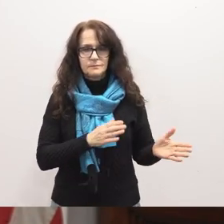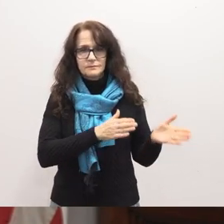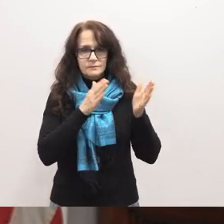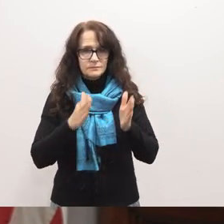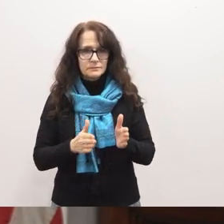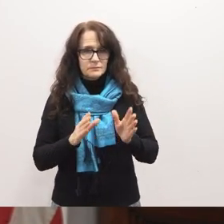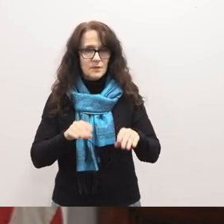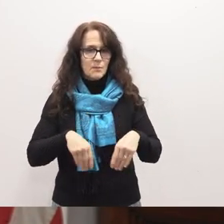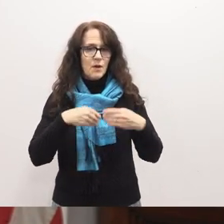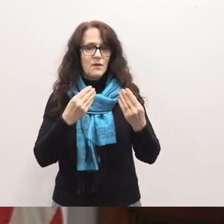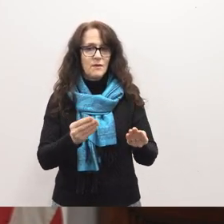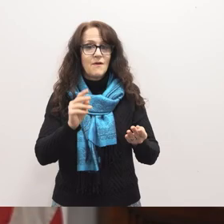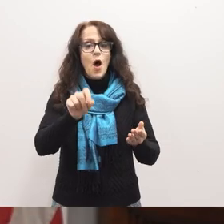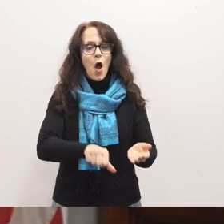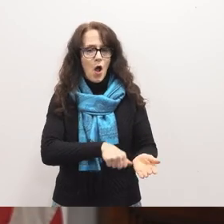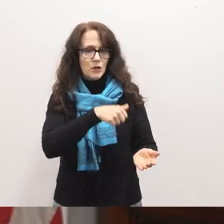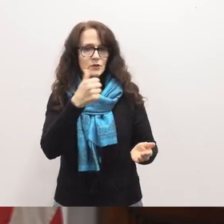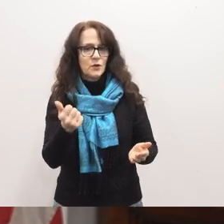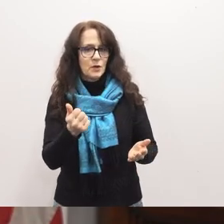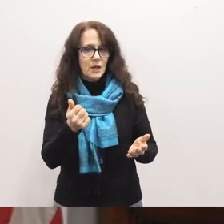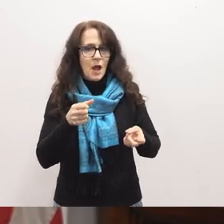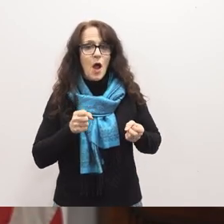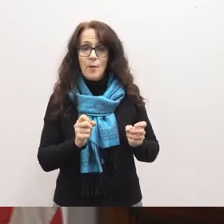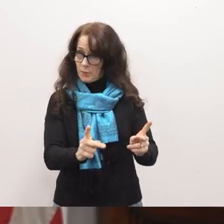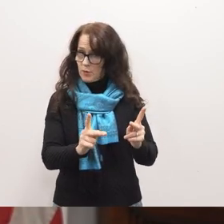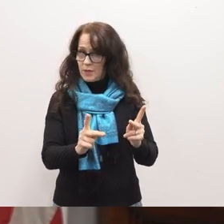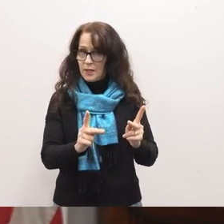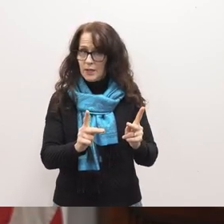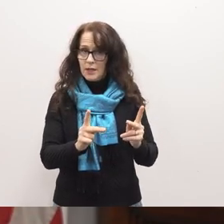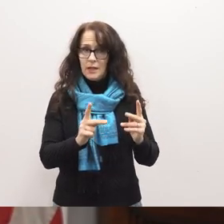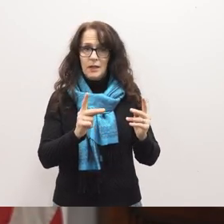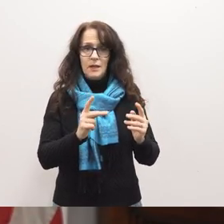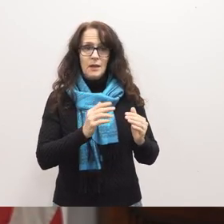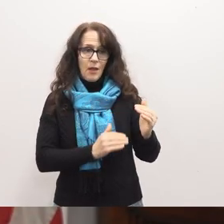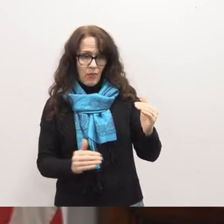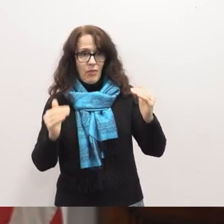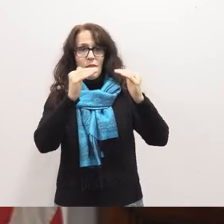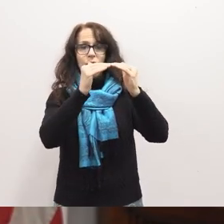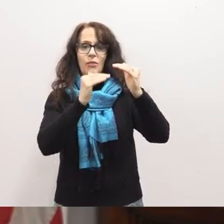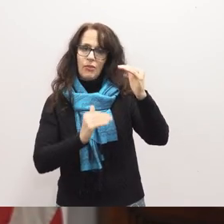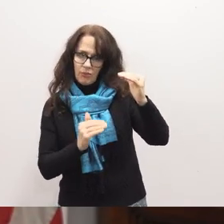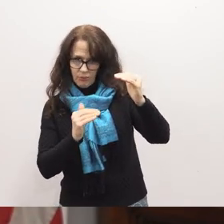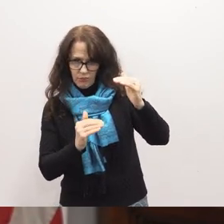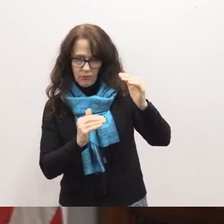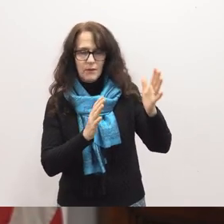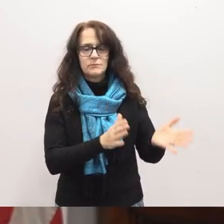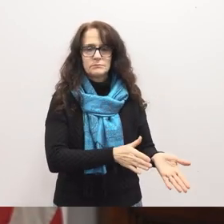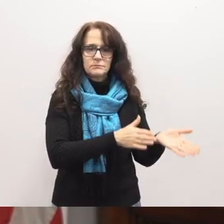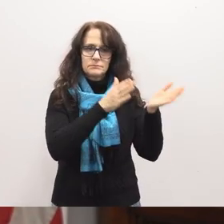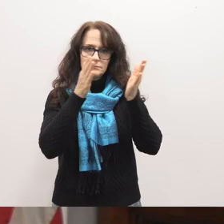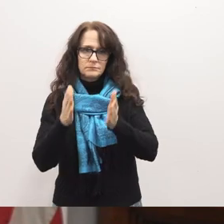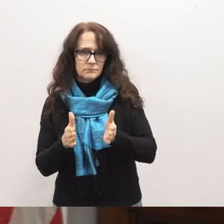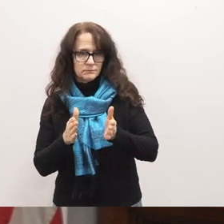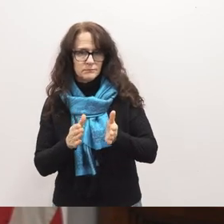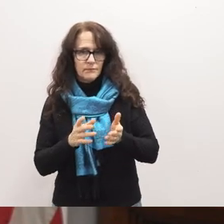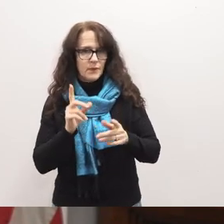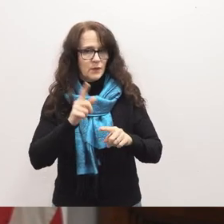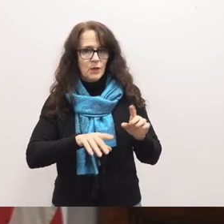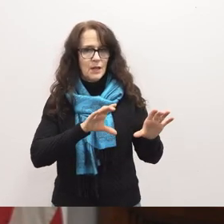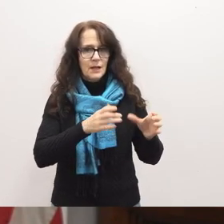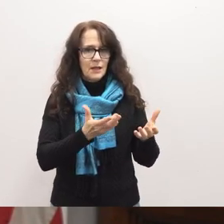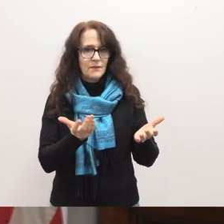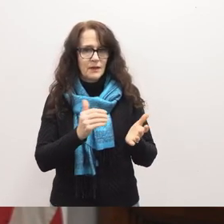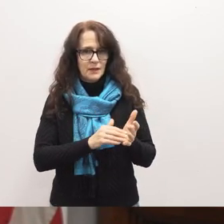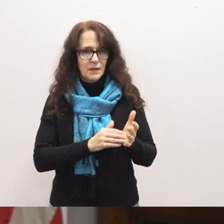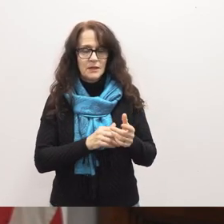of providing alternative opportunities for students that would otherwise not have an opportunity to reclassify. And